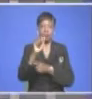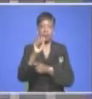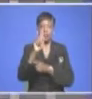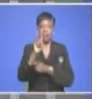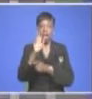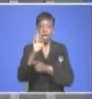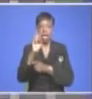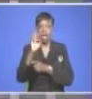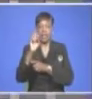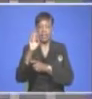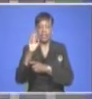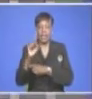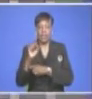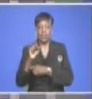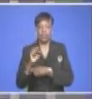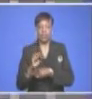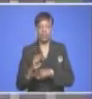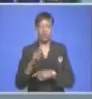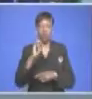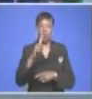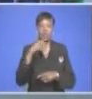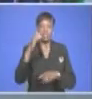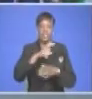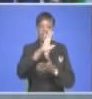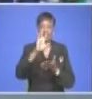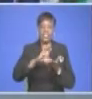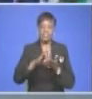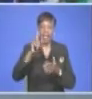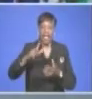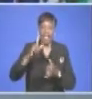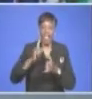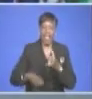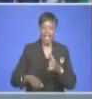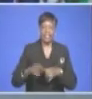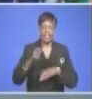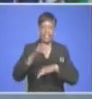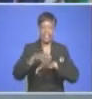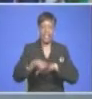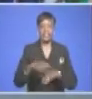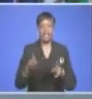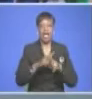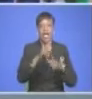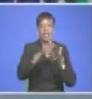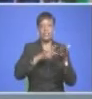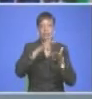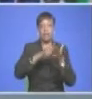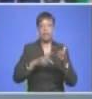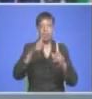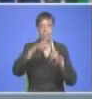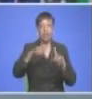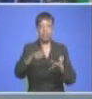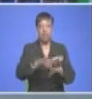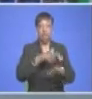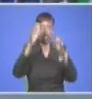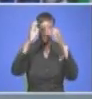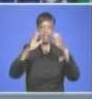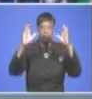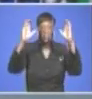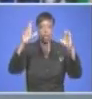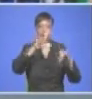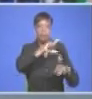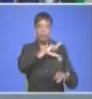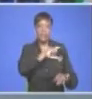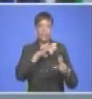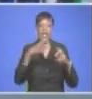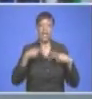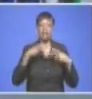festivity in Centreville last night. As part of its month-long celebrations, the police are holding various